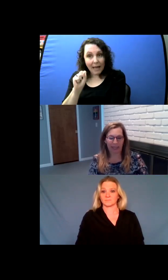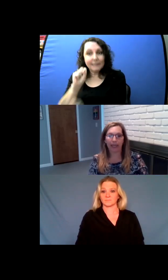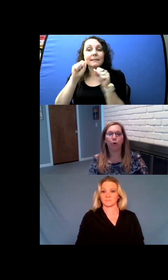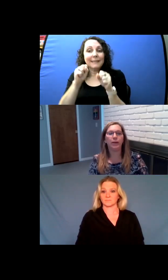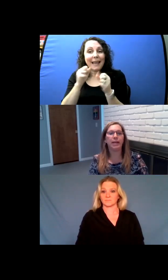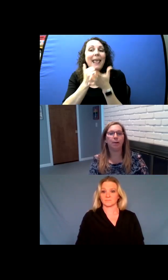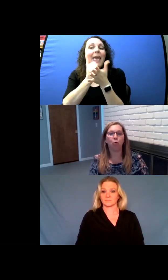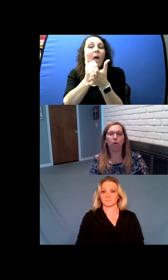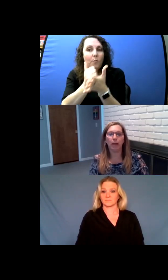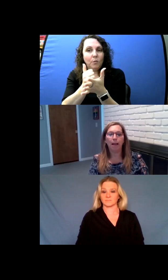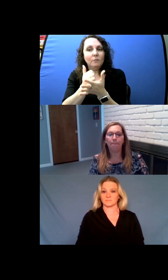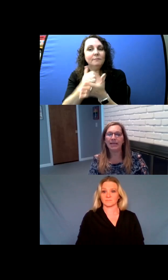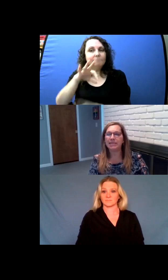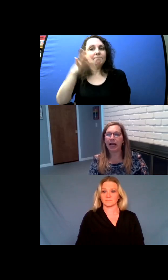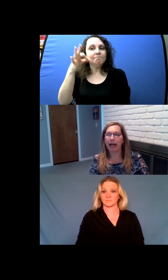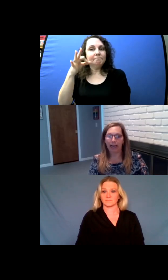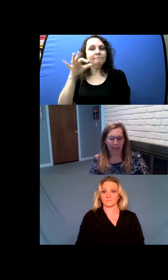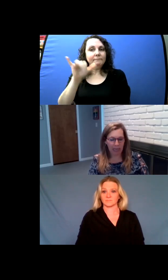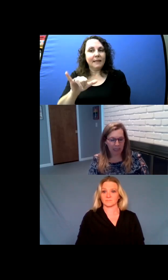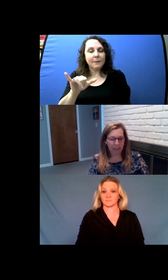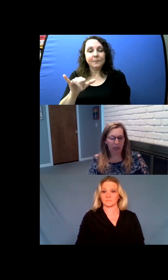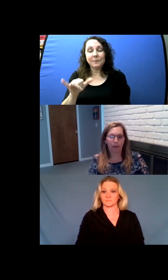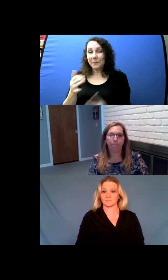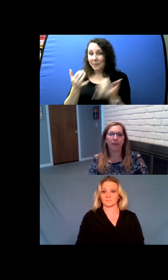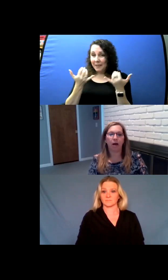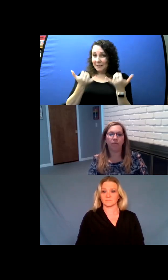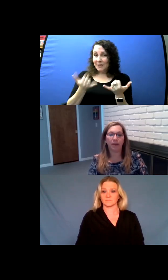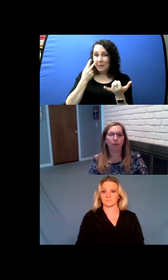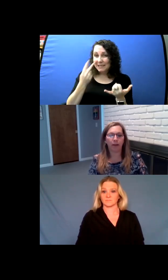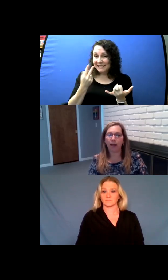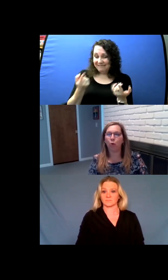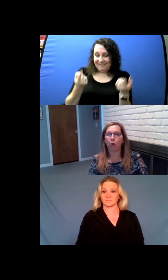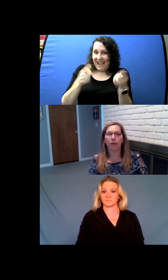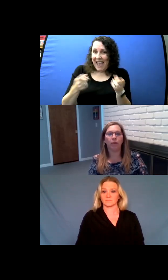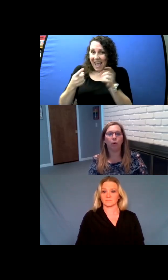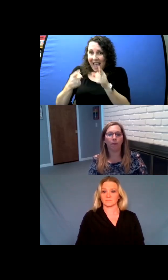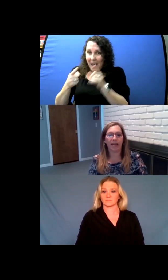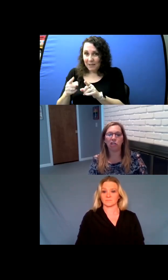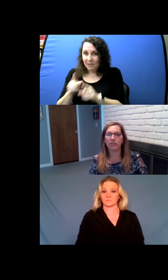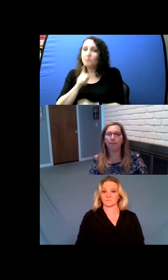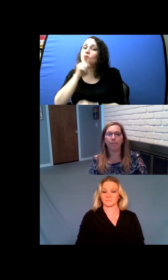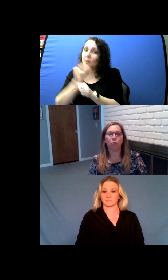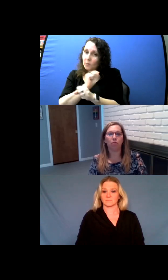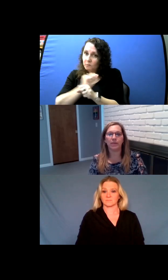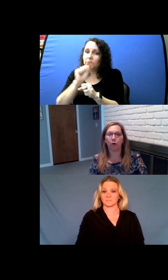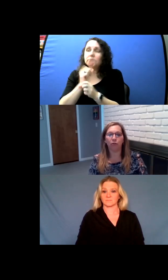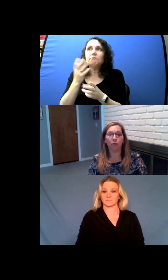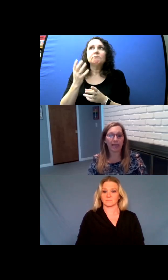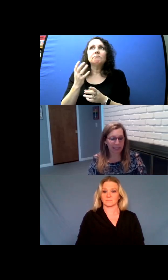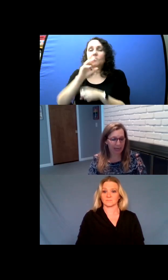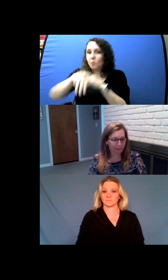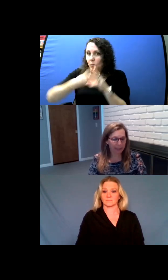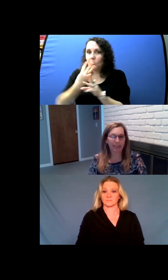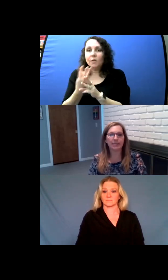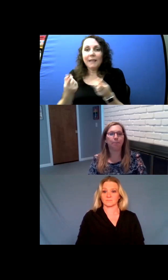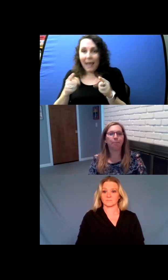that I'm seeing in the rehab world based on some of the people that I work with who are patients at Maple Grove Center. So